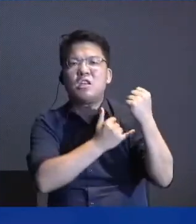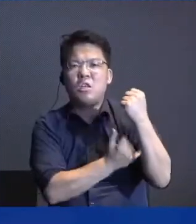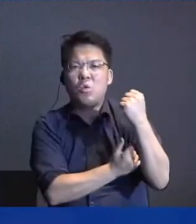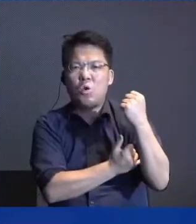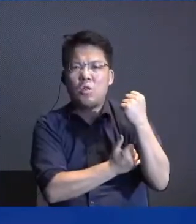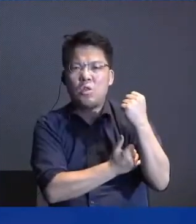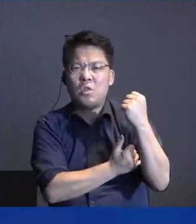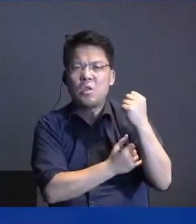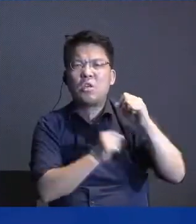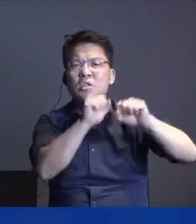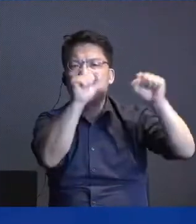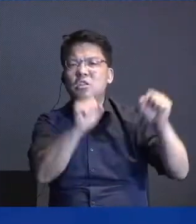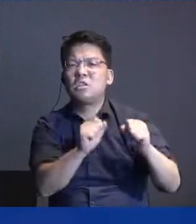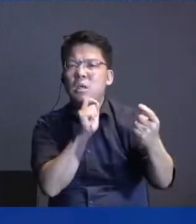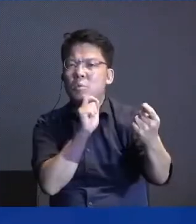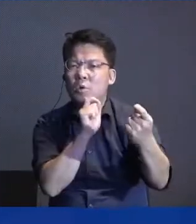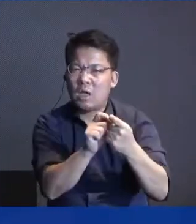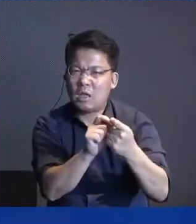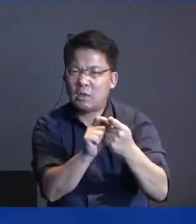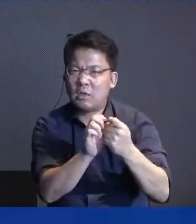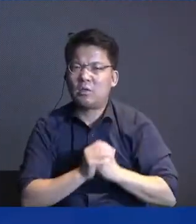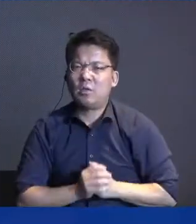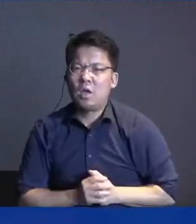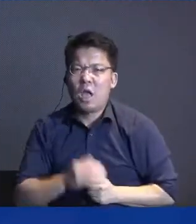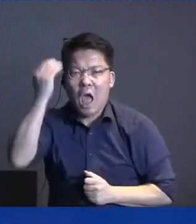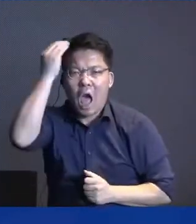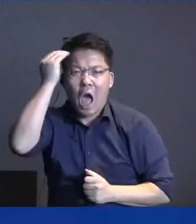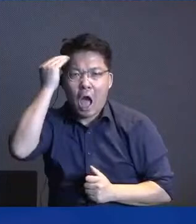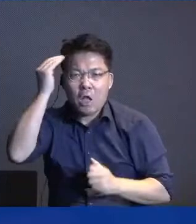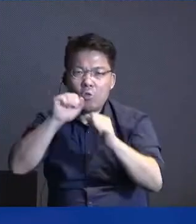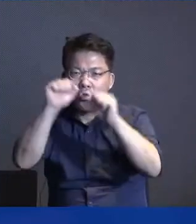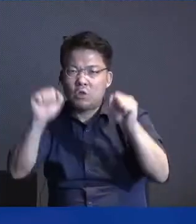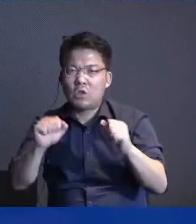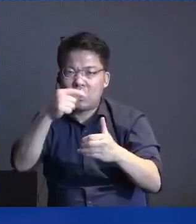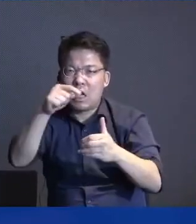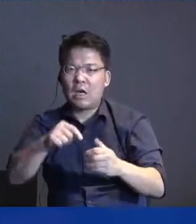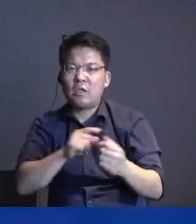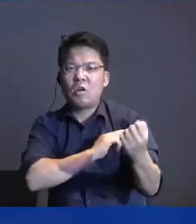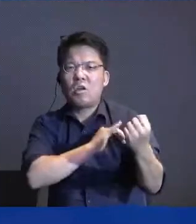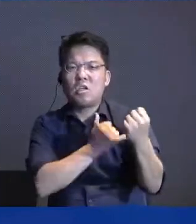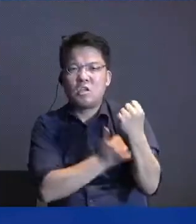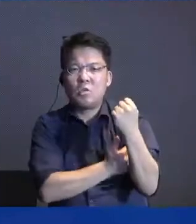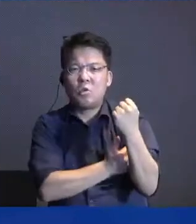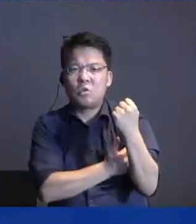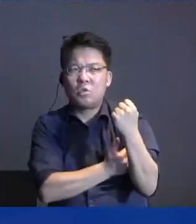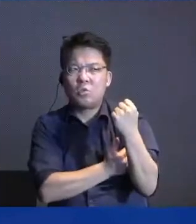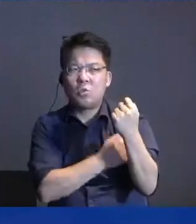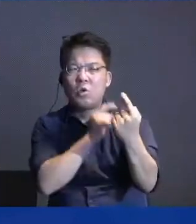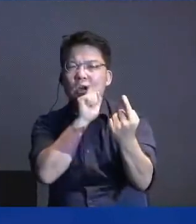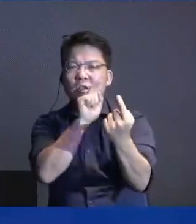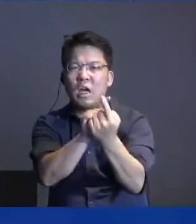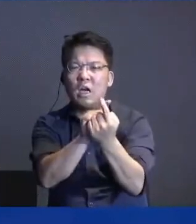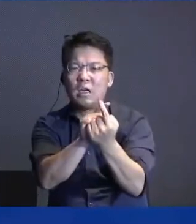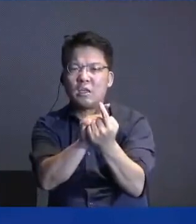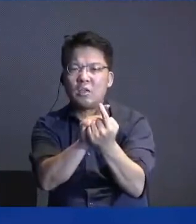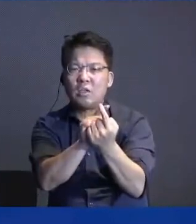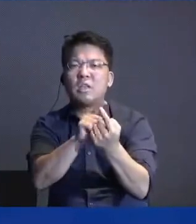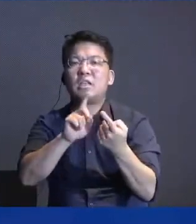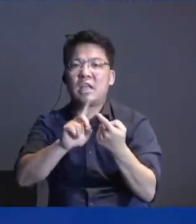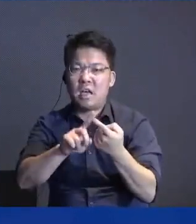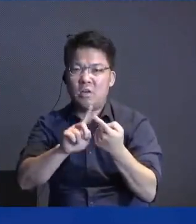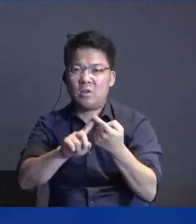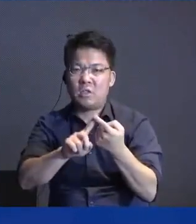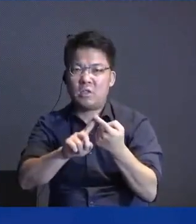systems in Korea? So that's the first question. And we have the second question for